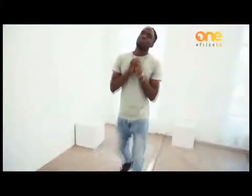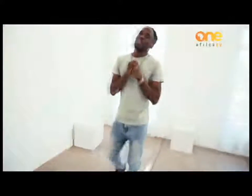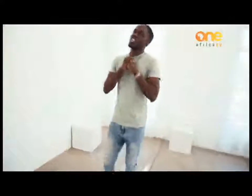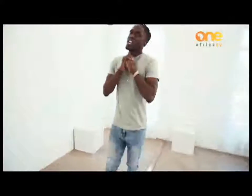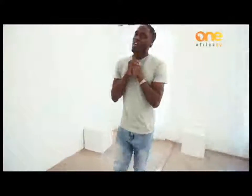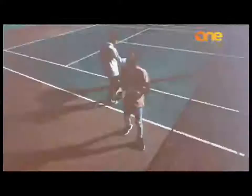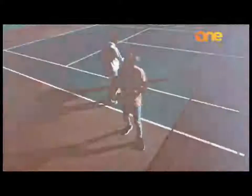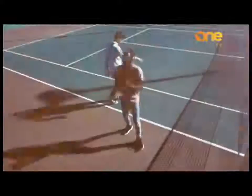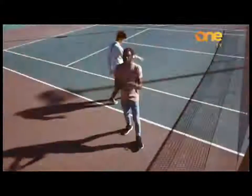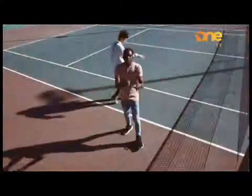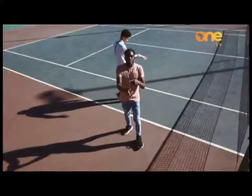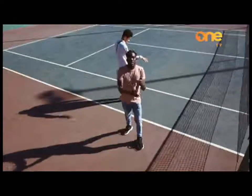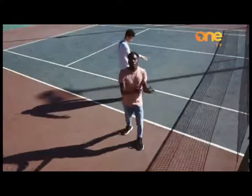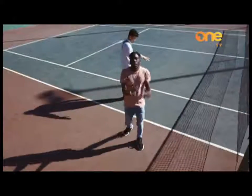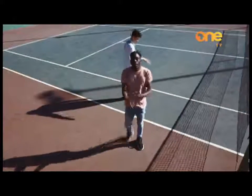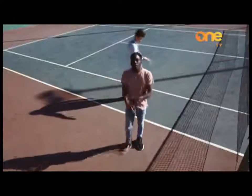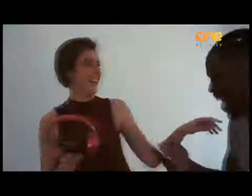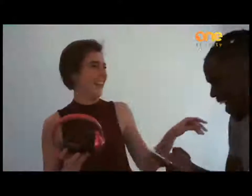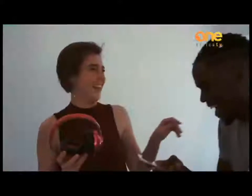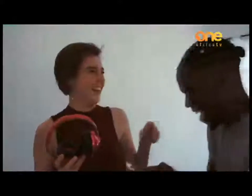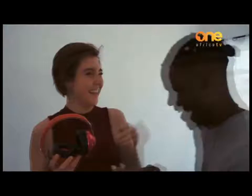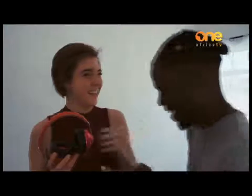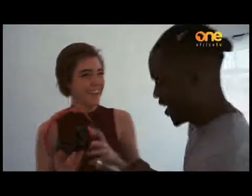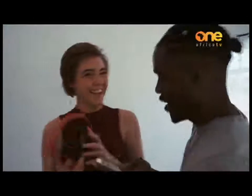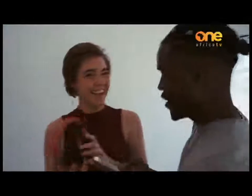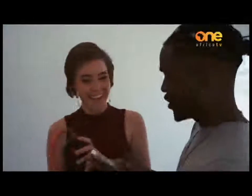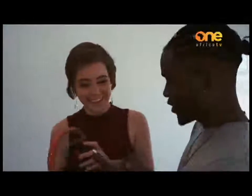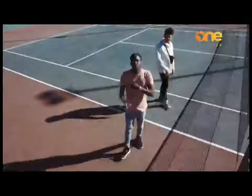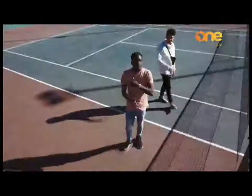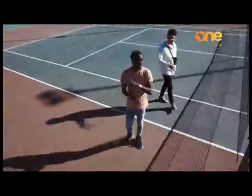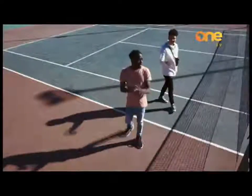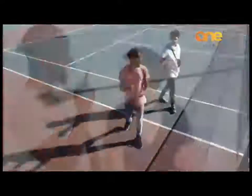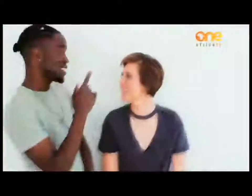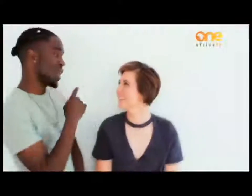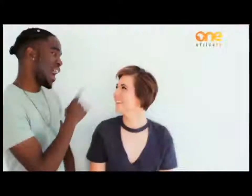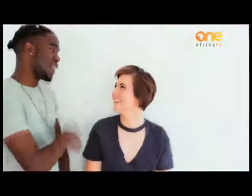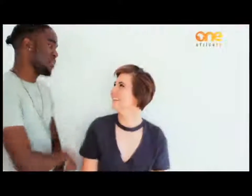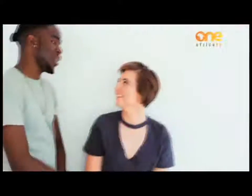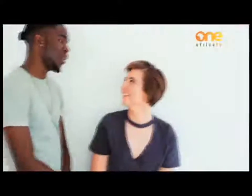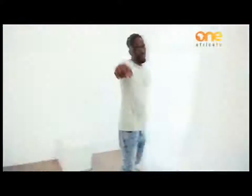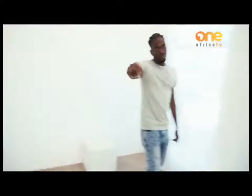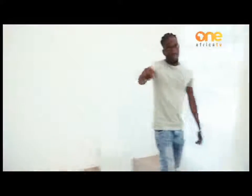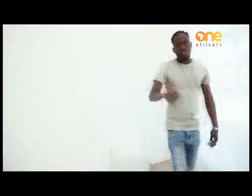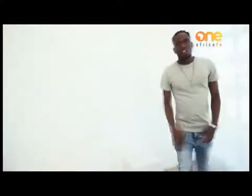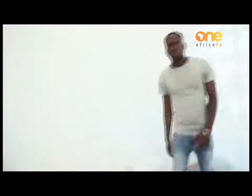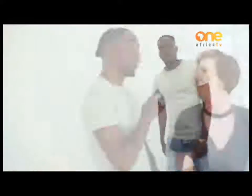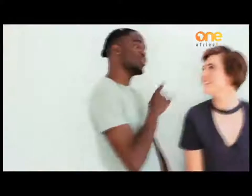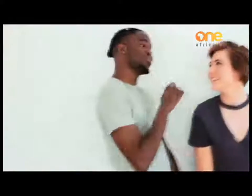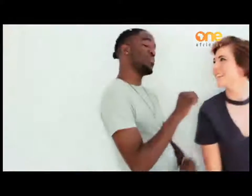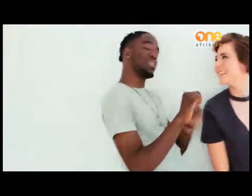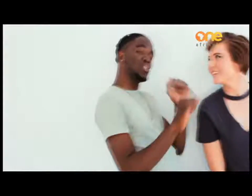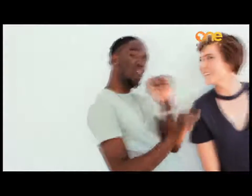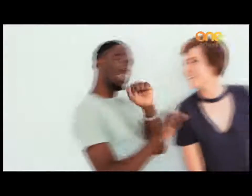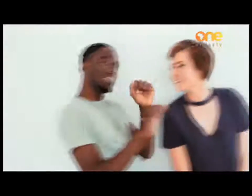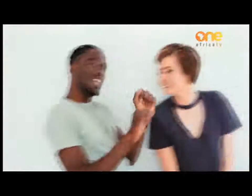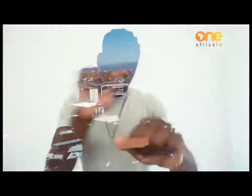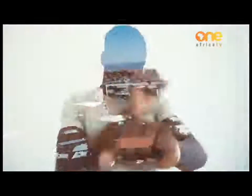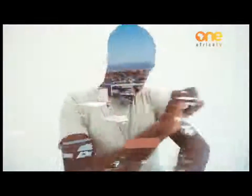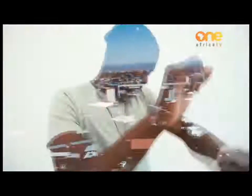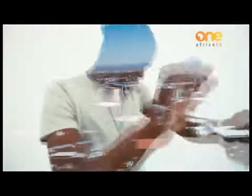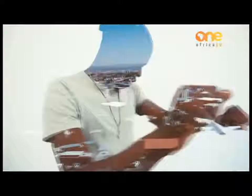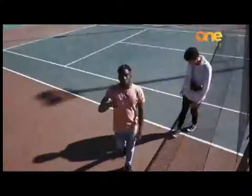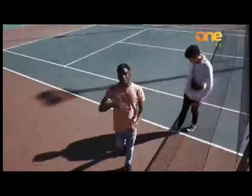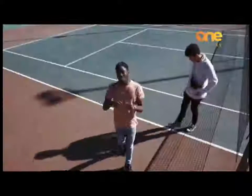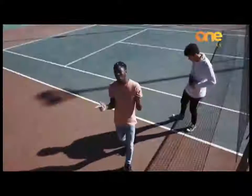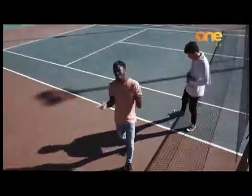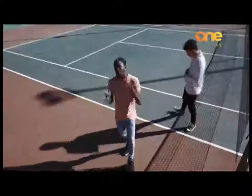on some bass. Shorty, let me take you out. Ice cream in the winter, shorty. That's what I've been all about. Road tripping to other towns.